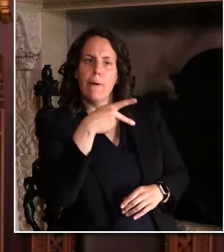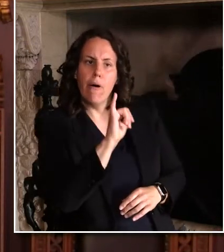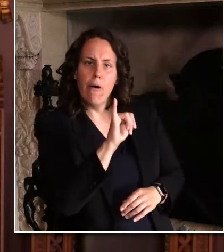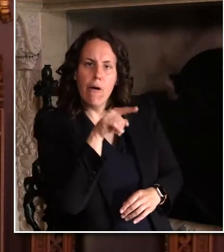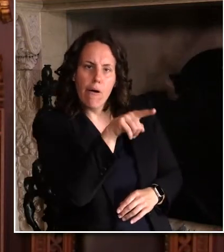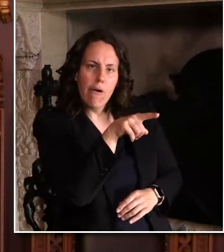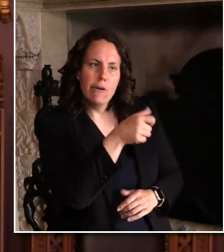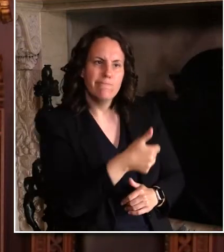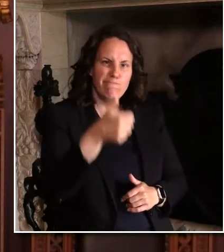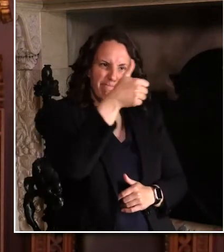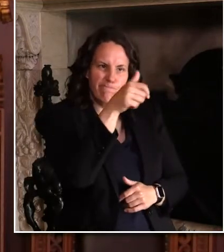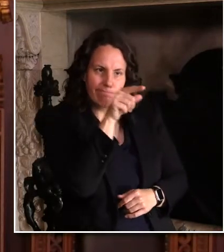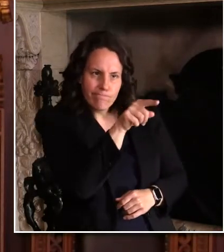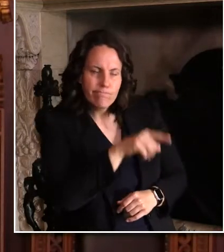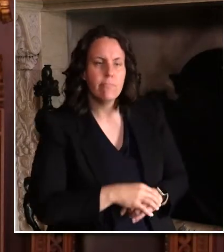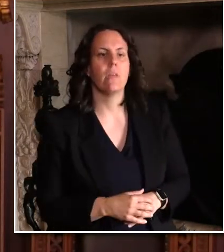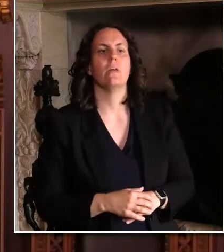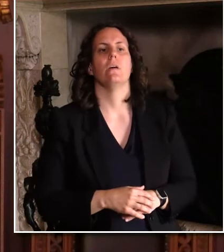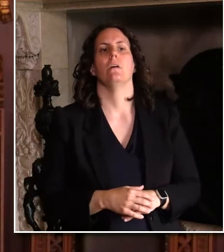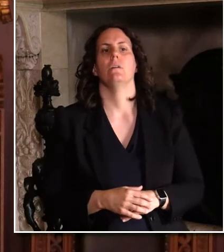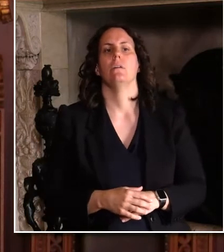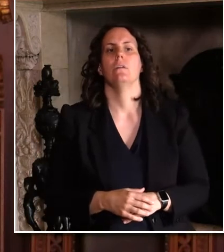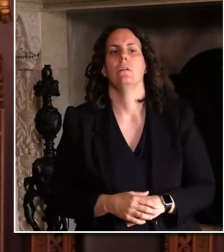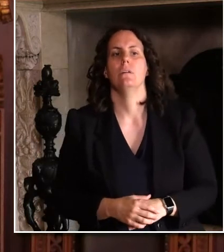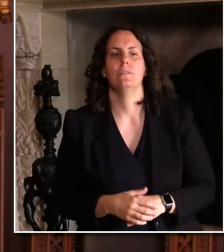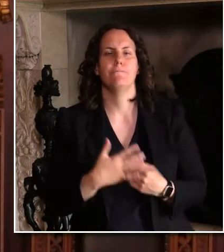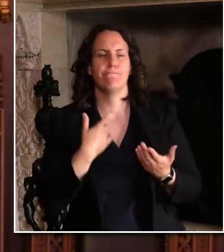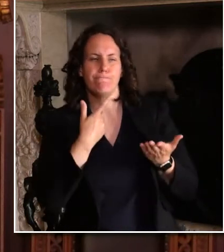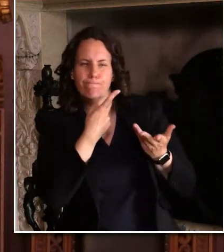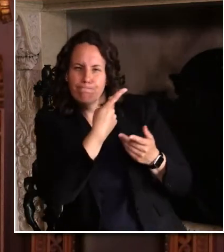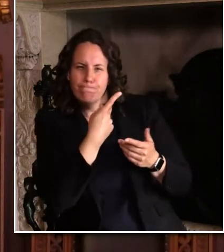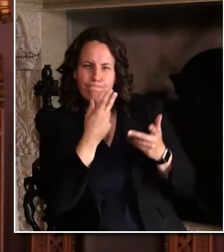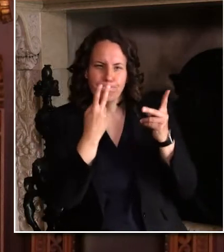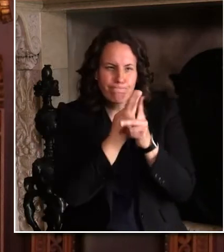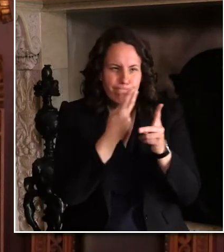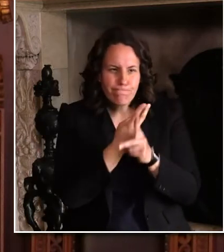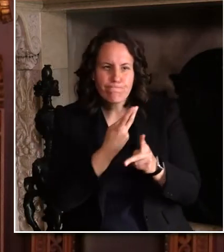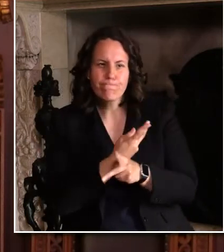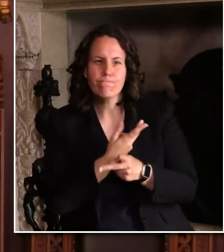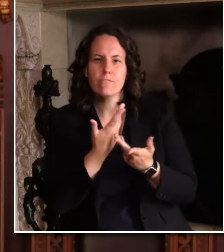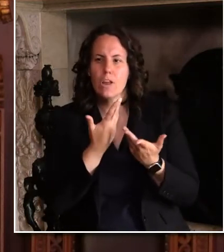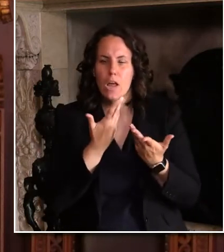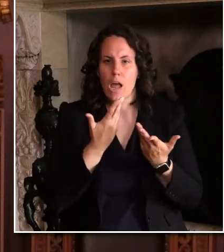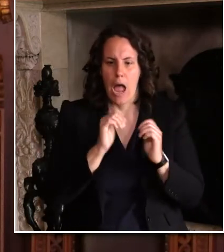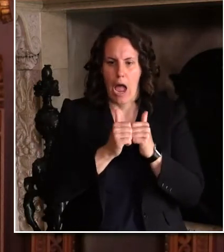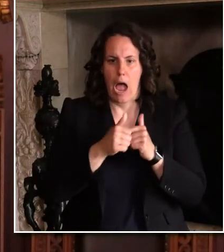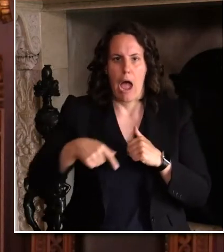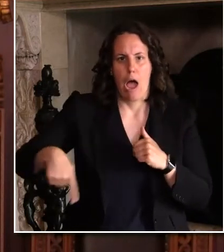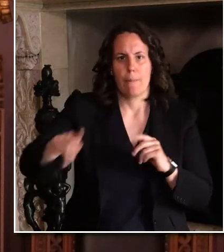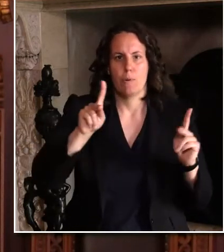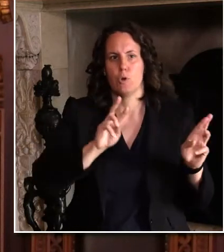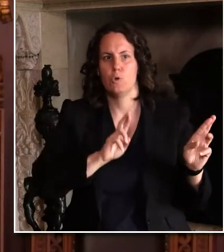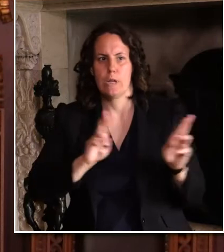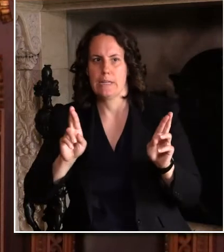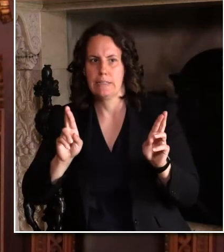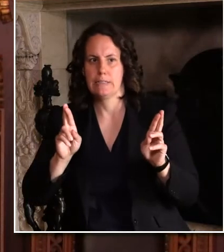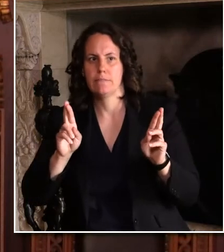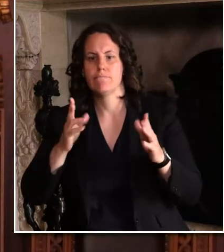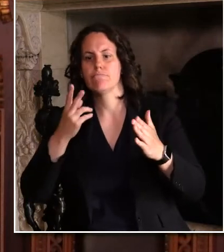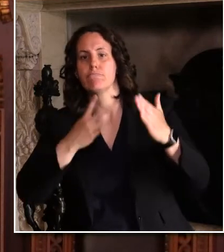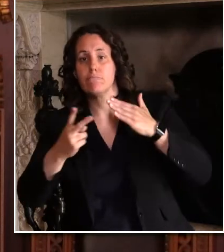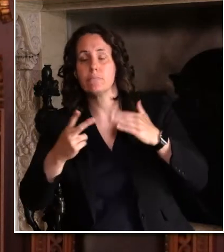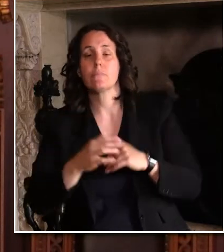hope to have some options available for people by the middle of June, I would say, maybe a little later.